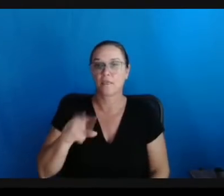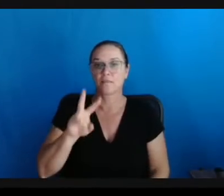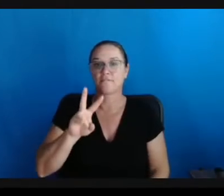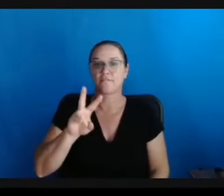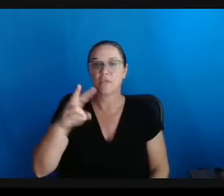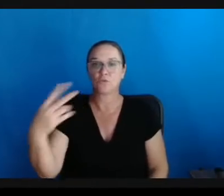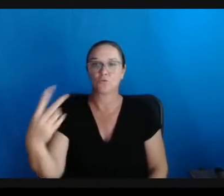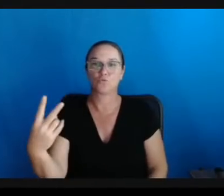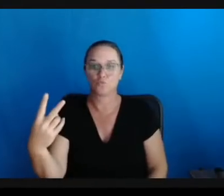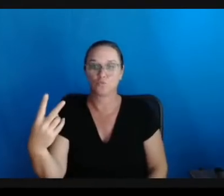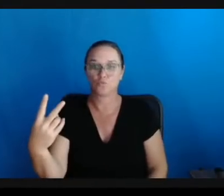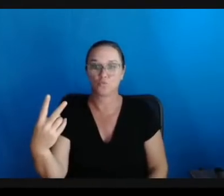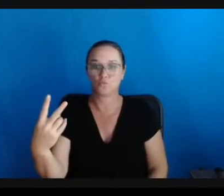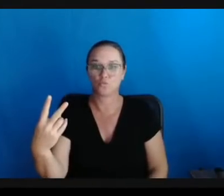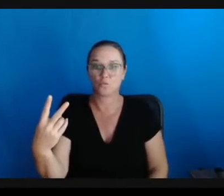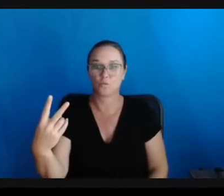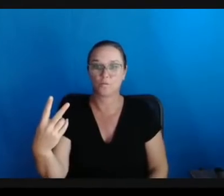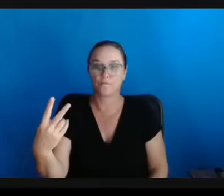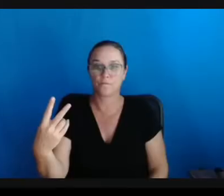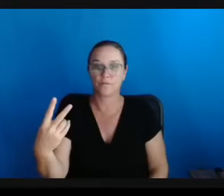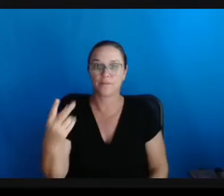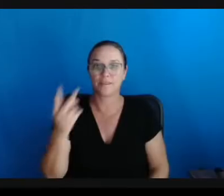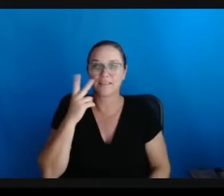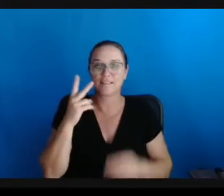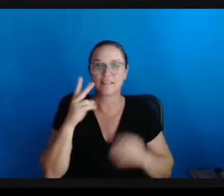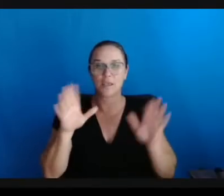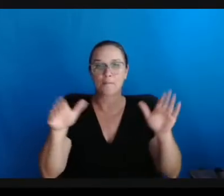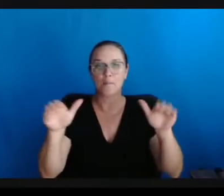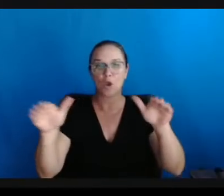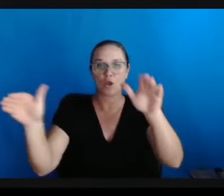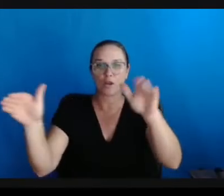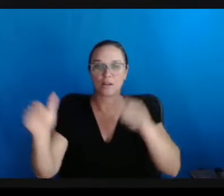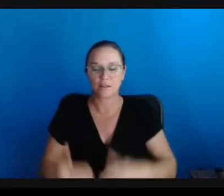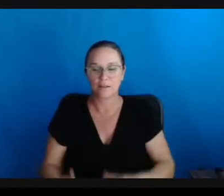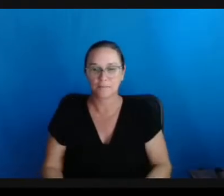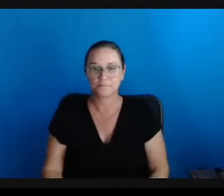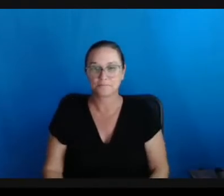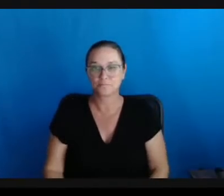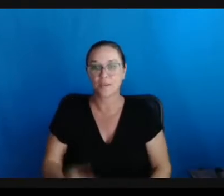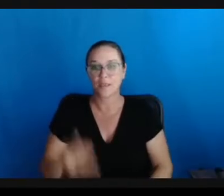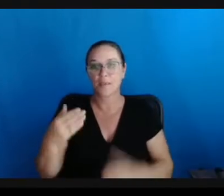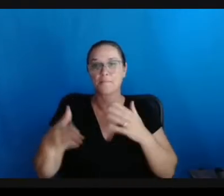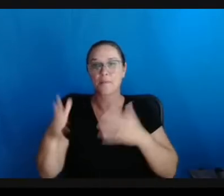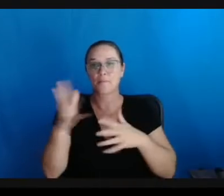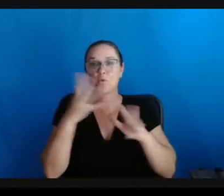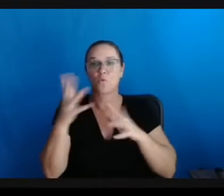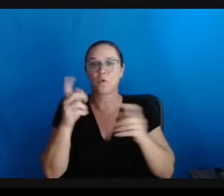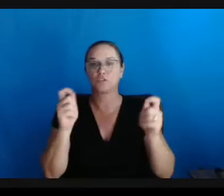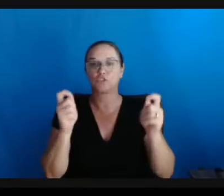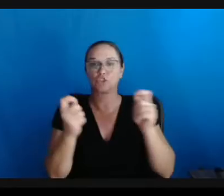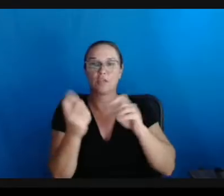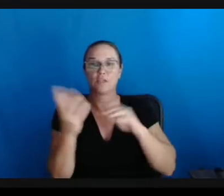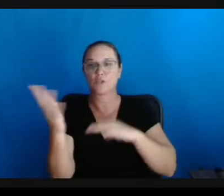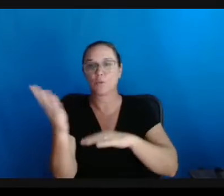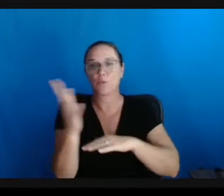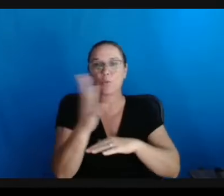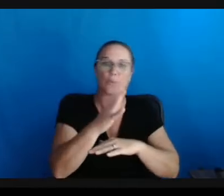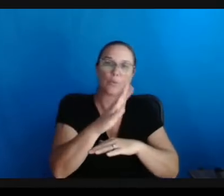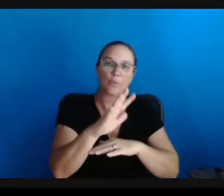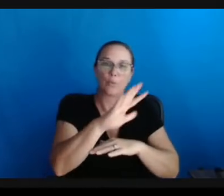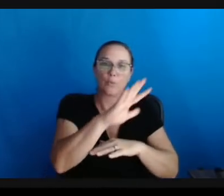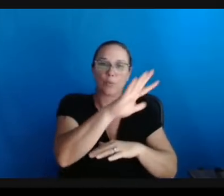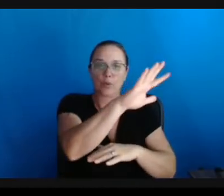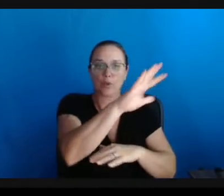This has some bird flyby, looked like. Looks like maybe the winds are changing a little bit, perhaps, but maybe that's the